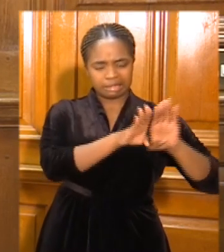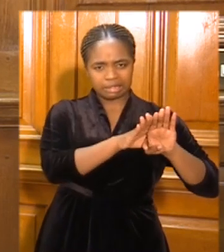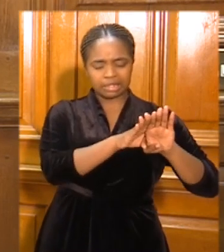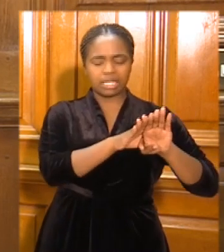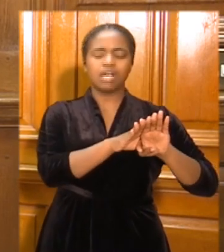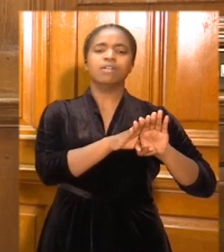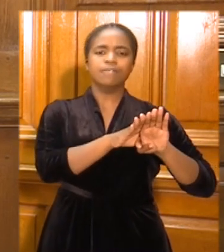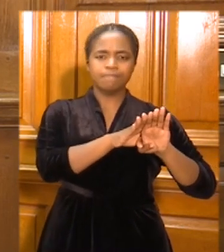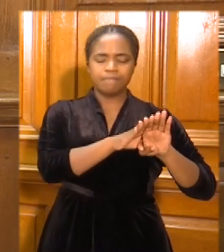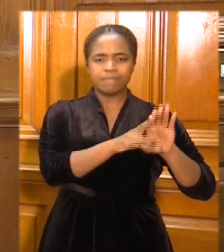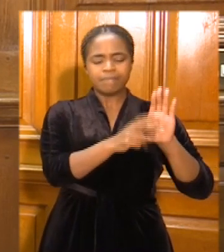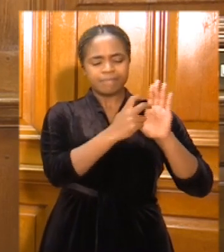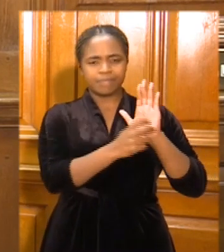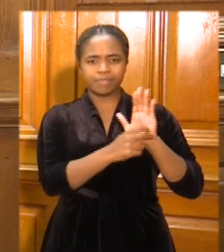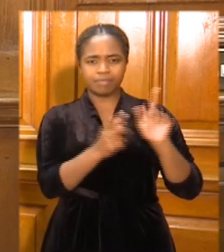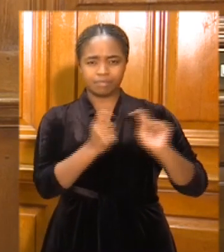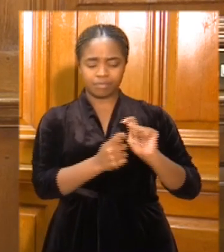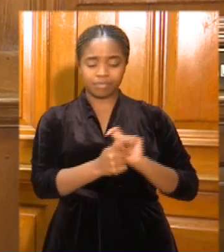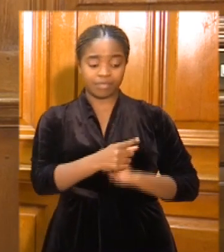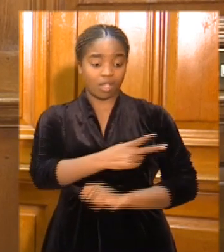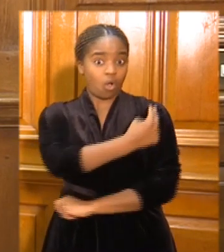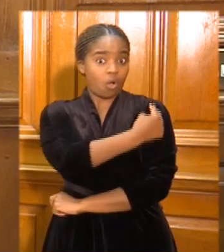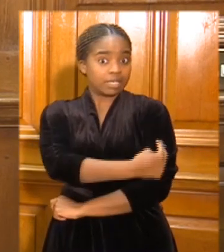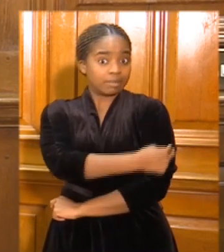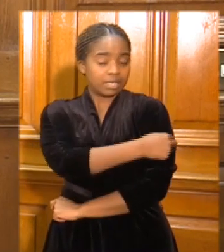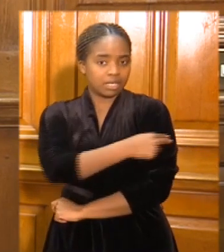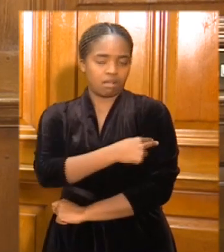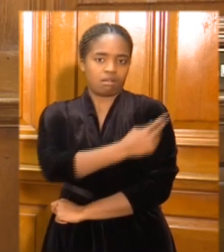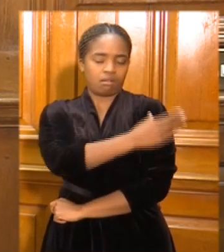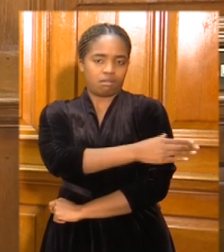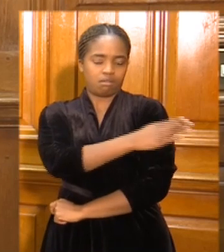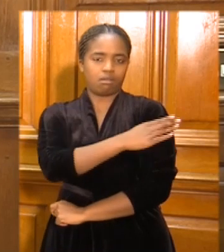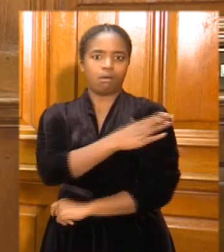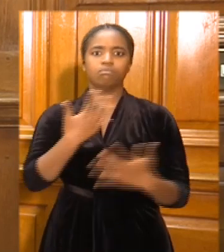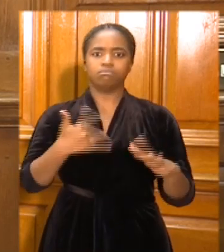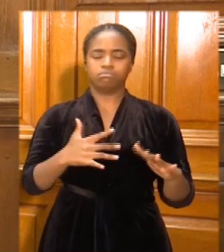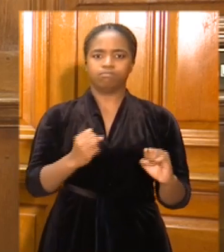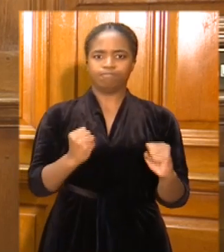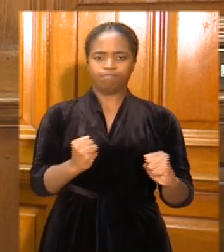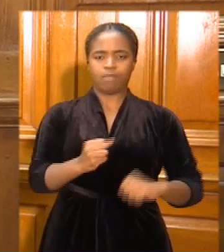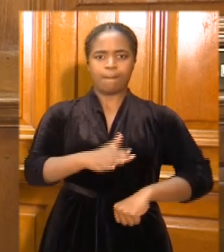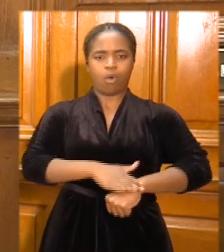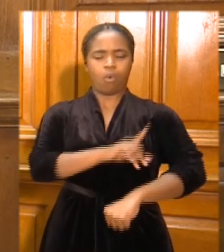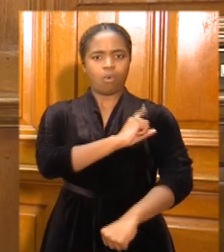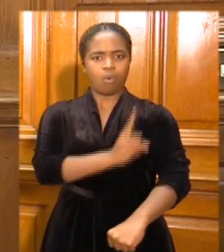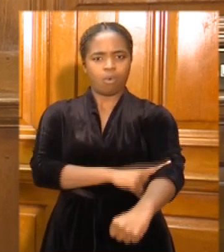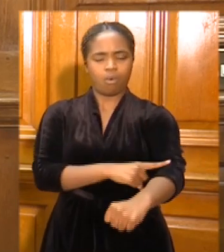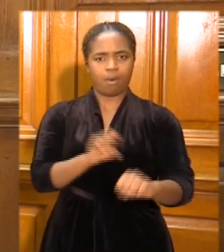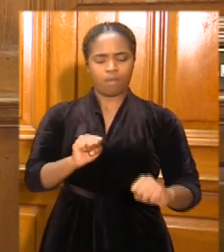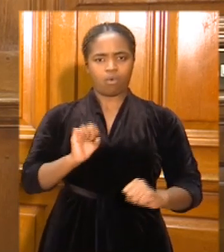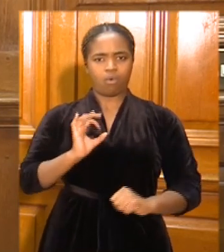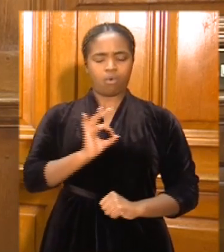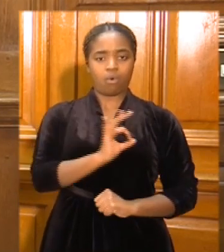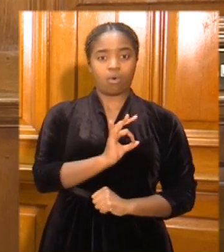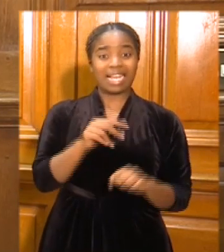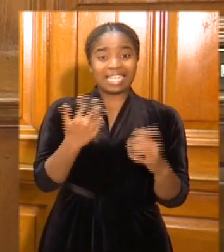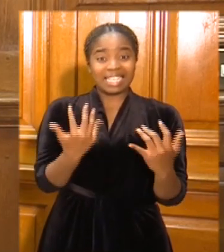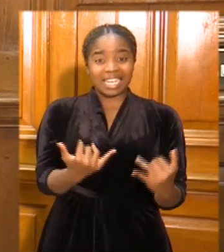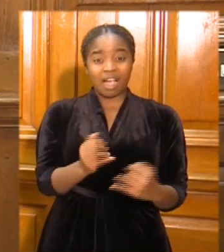to strengthen our health response. As of today, we have conducted well over